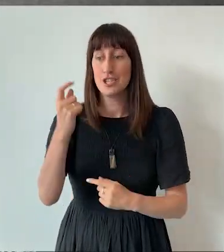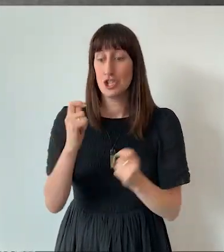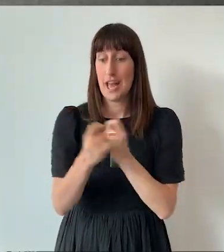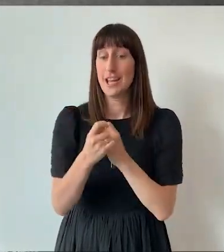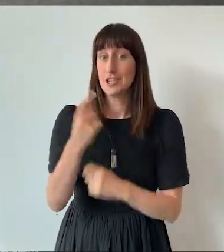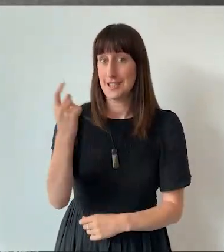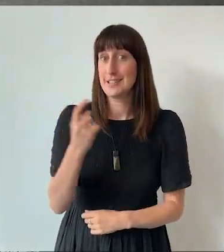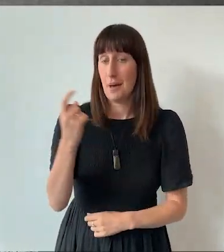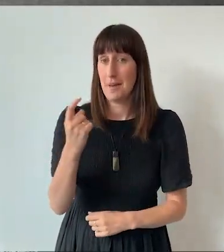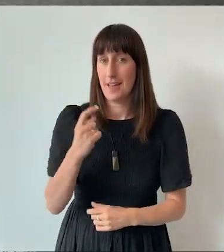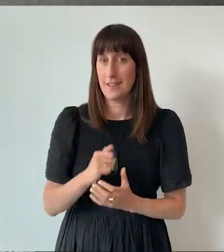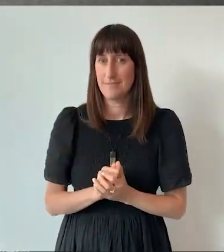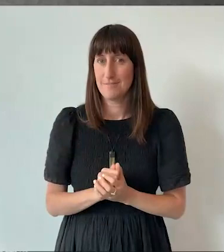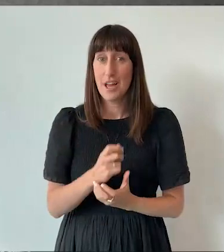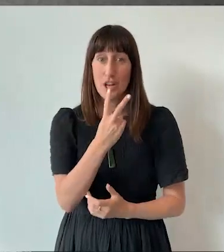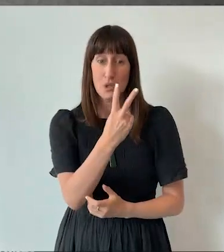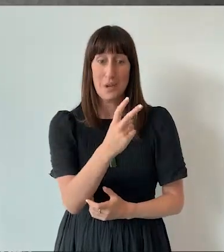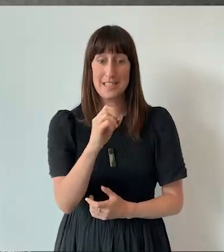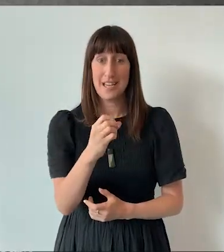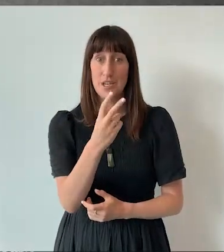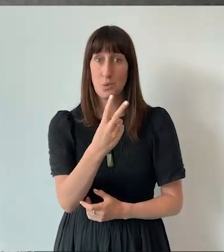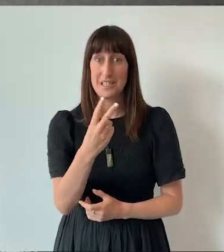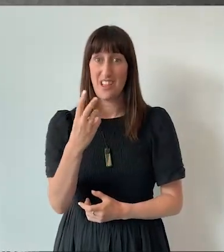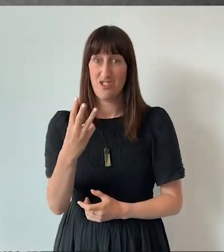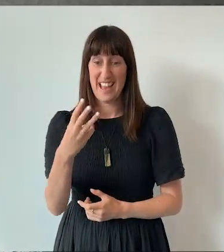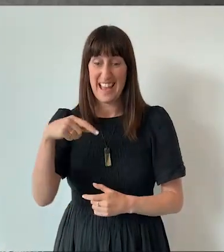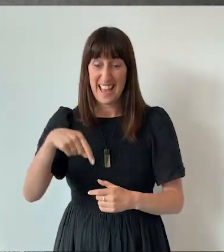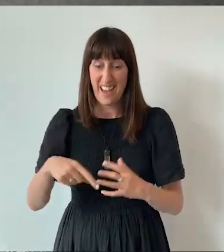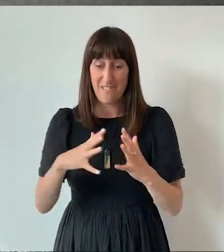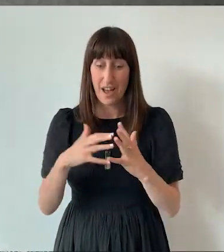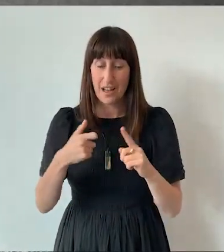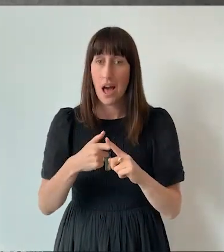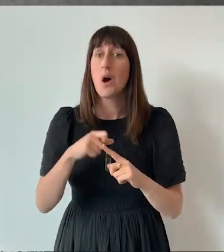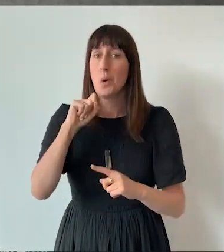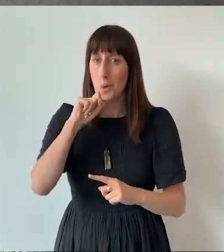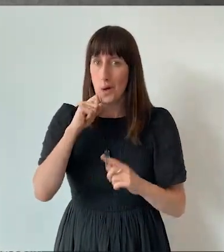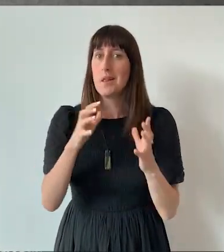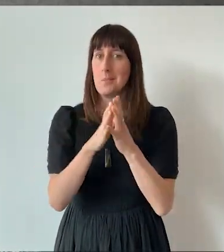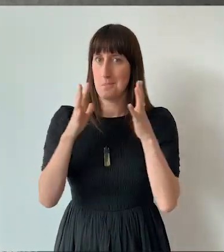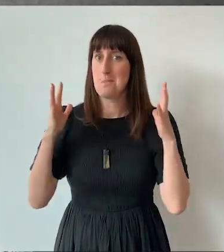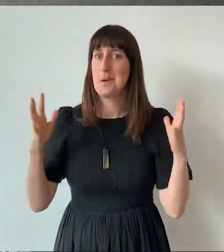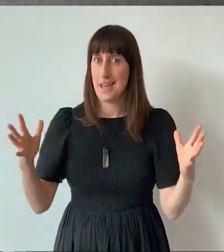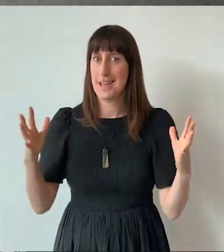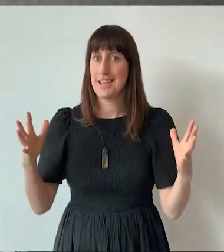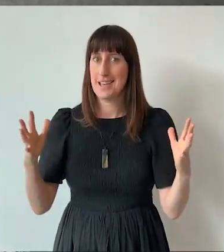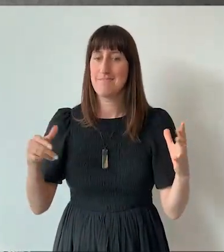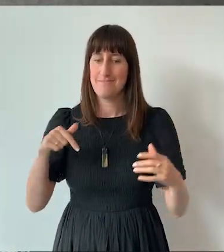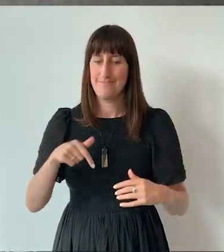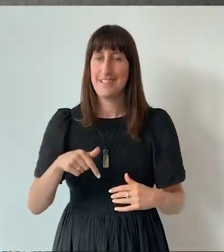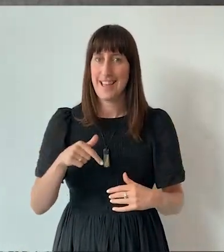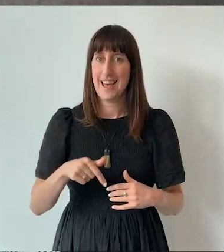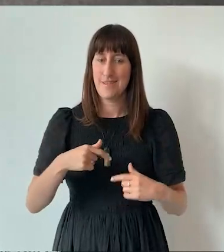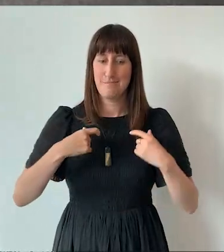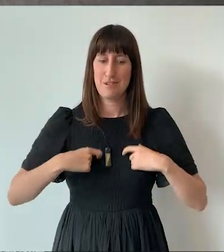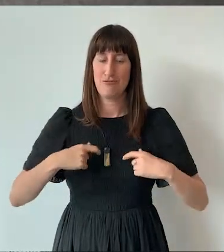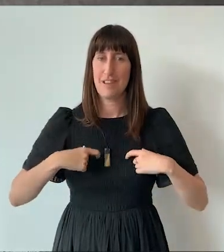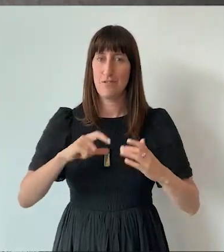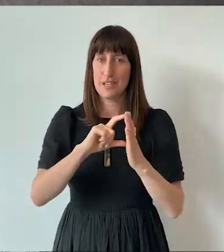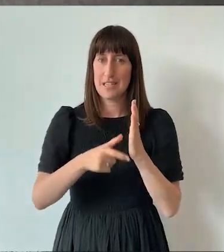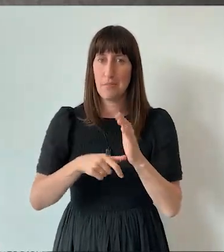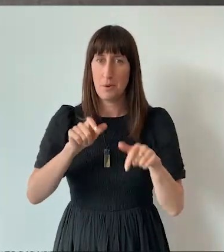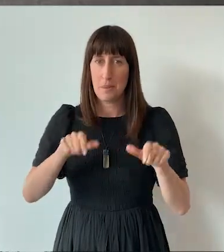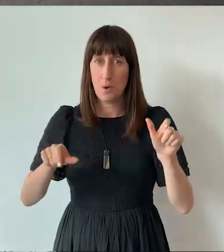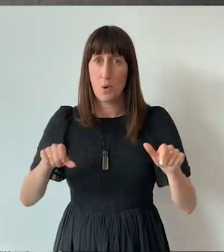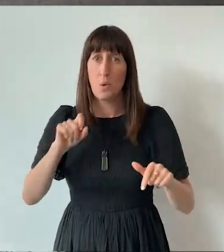Look out for a big 2023 here at Whaikaha, the Ministry of Disabled People. It's going to be a big